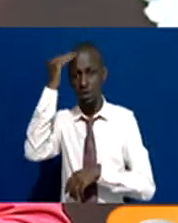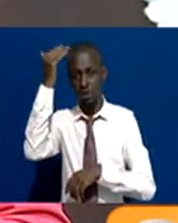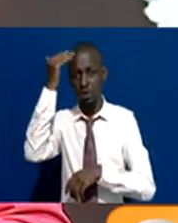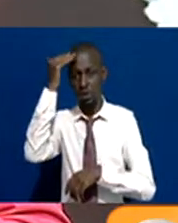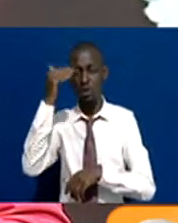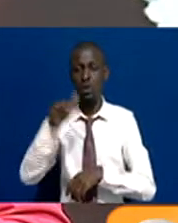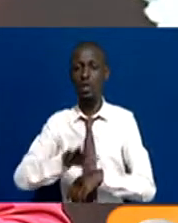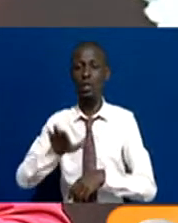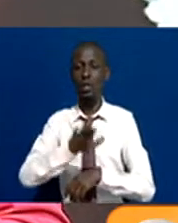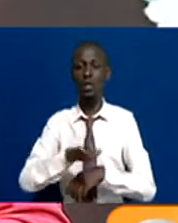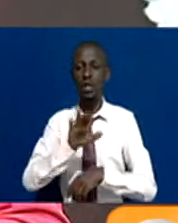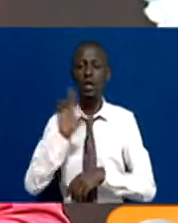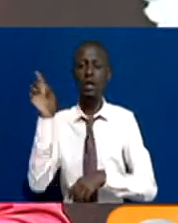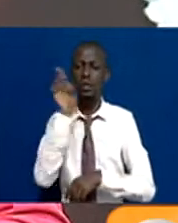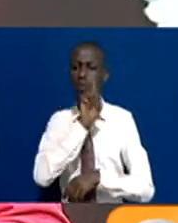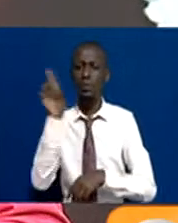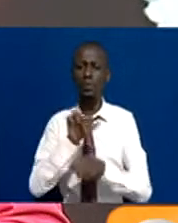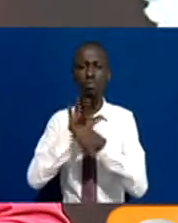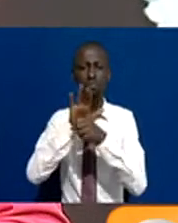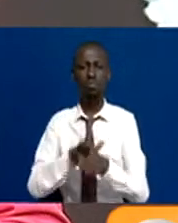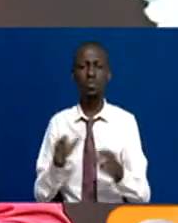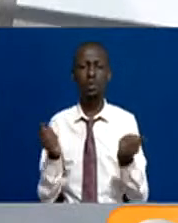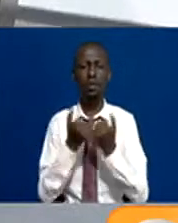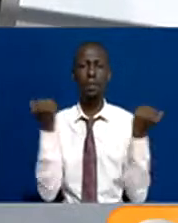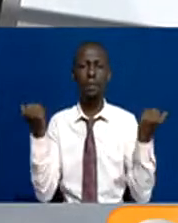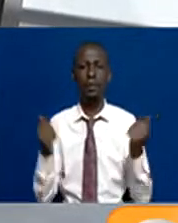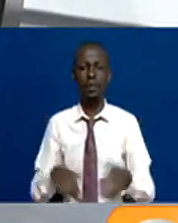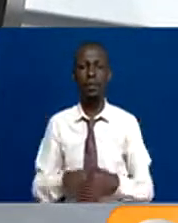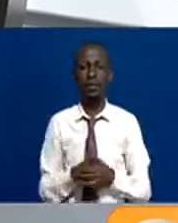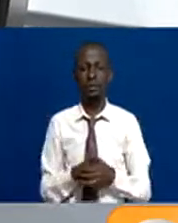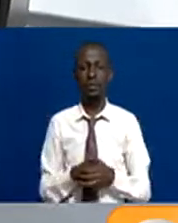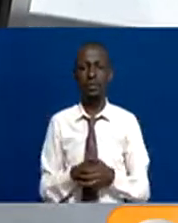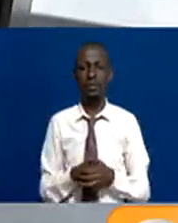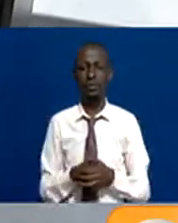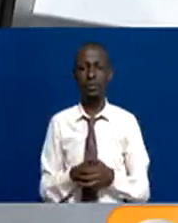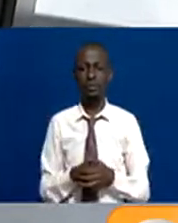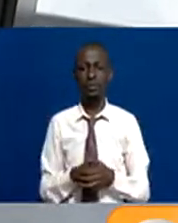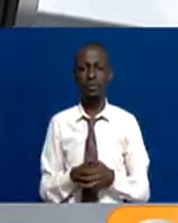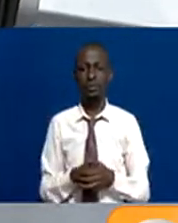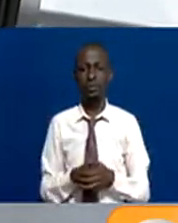abusive environment. Right, it's a slow escalation. And Dr. Shako, you came